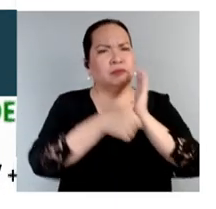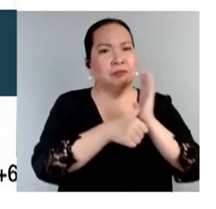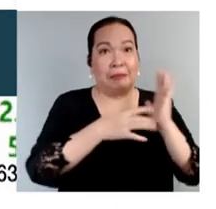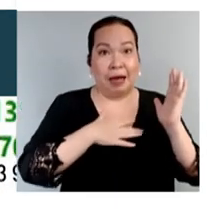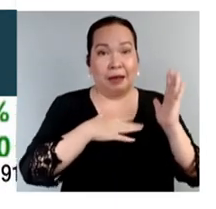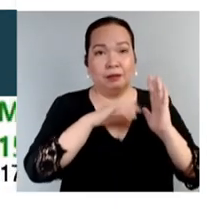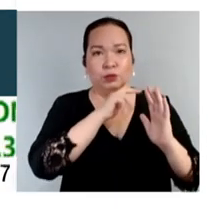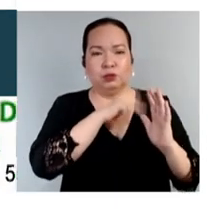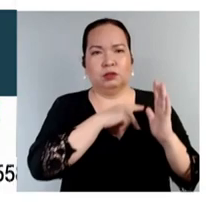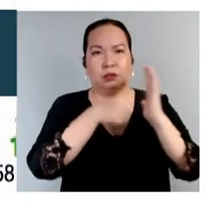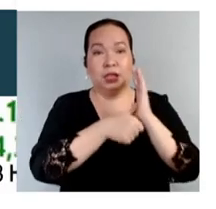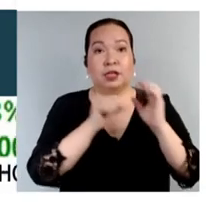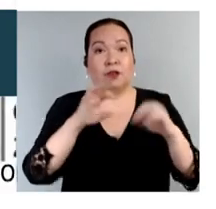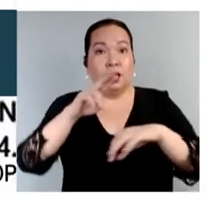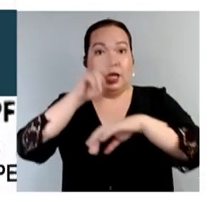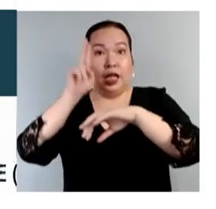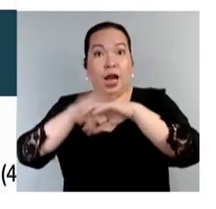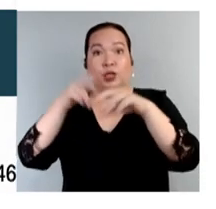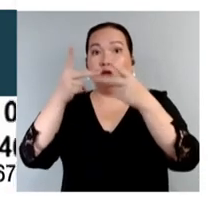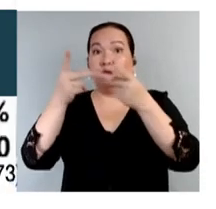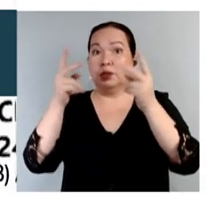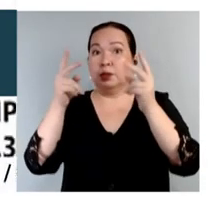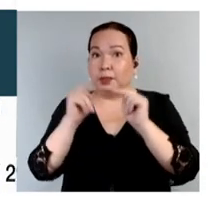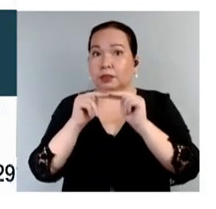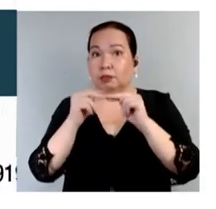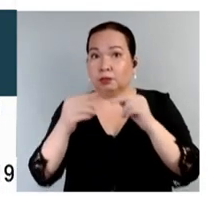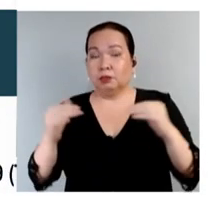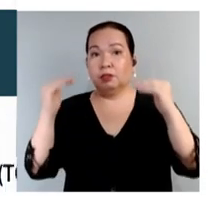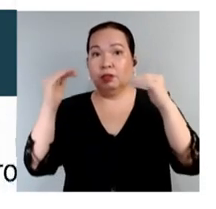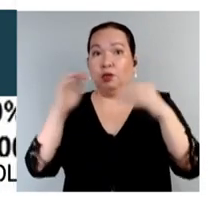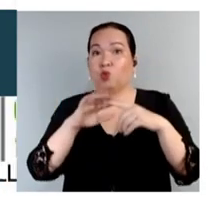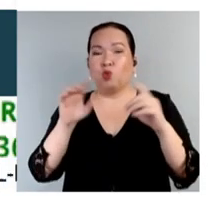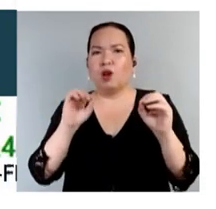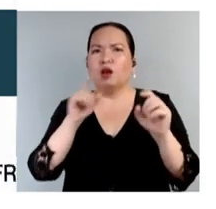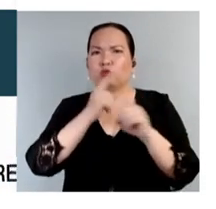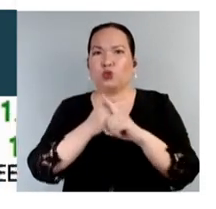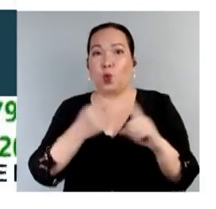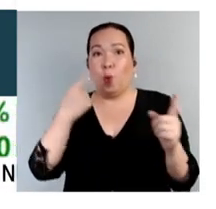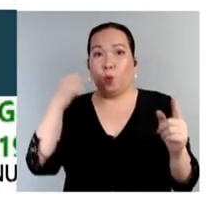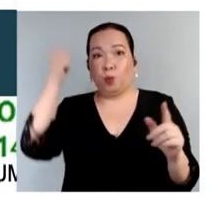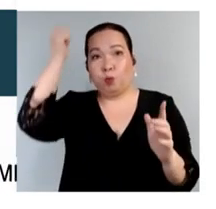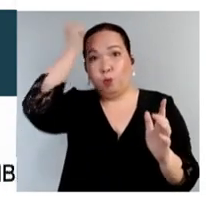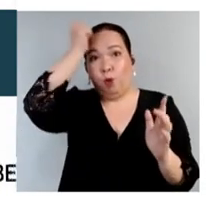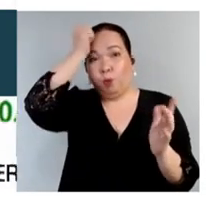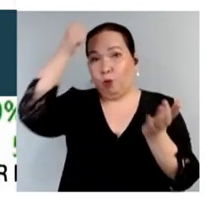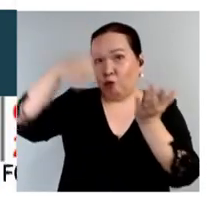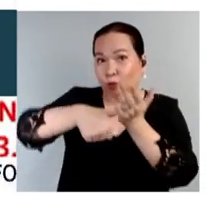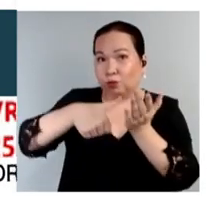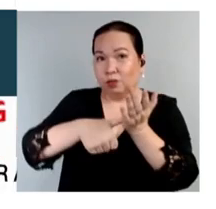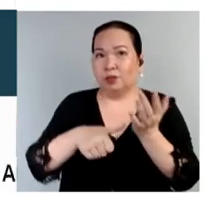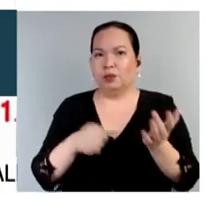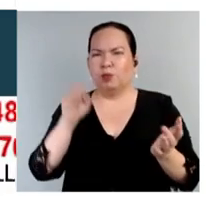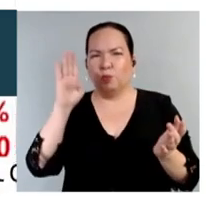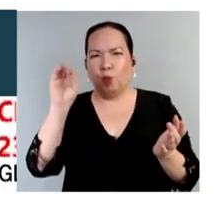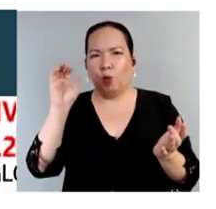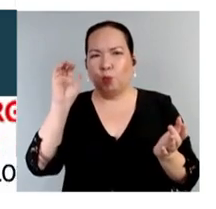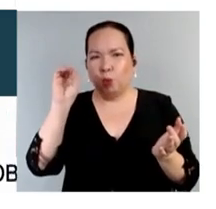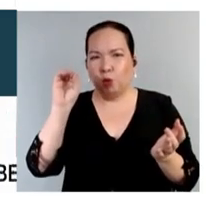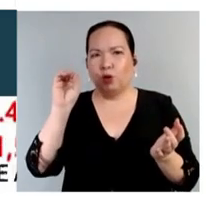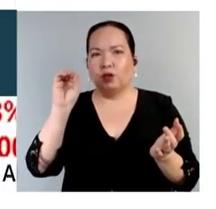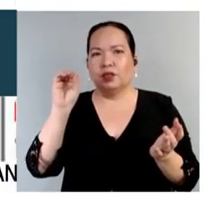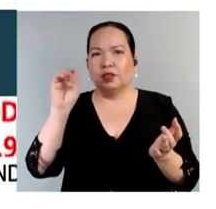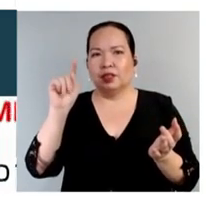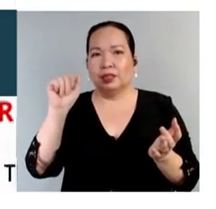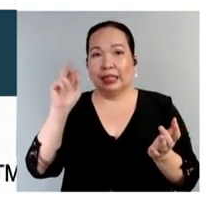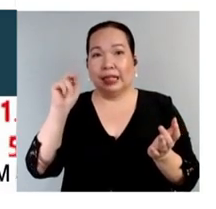national positions, there's no such thing as bobotante, no? So kaya nga, I'm always inclined to think that